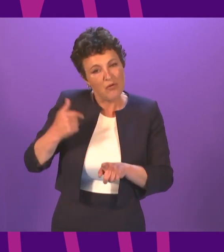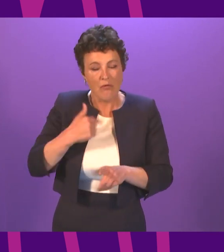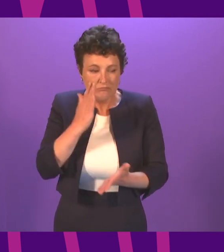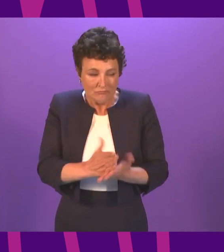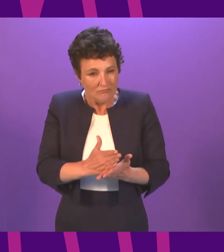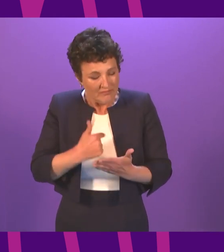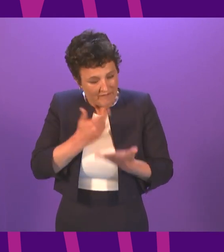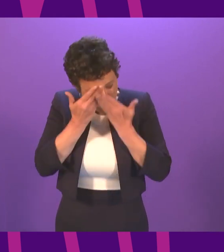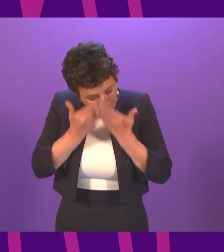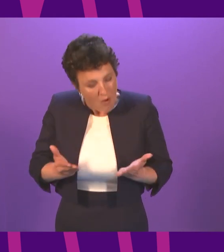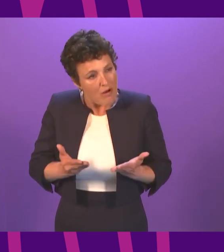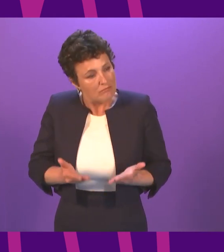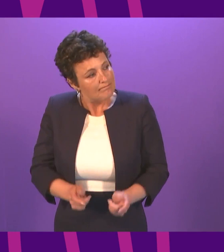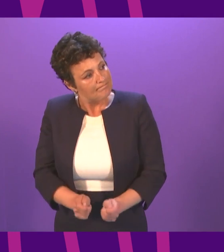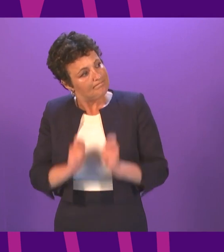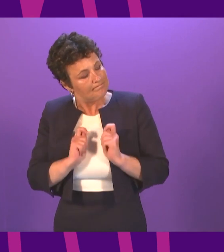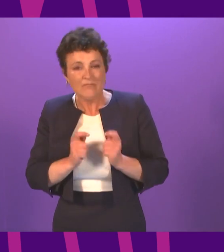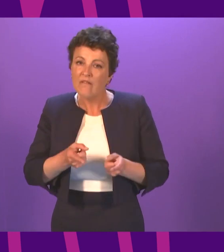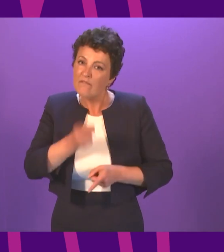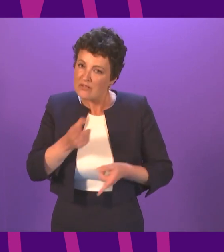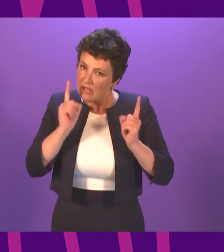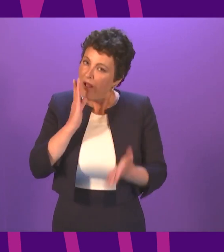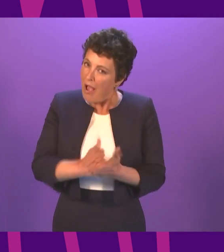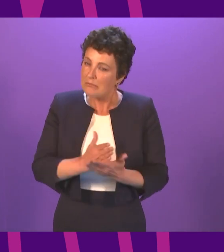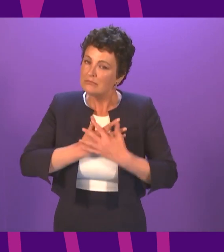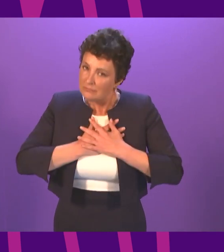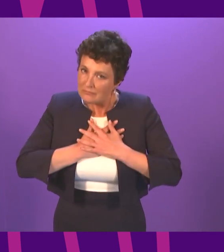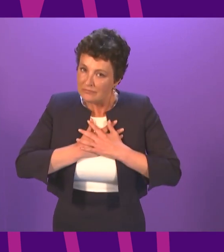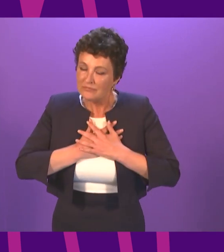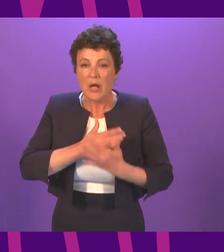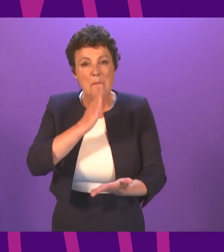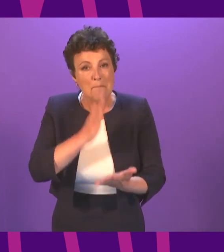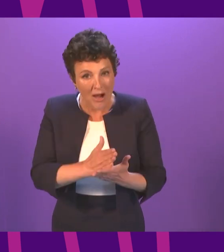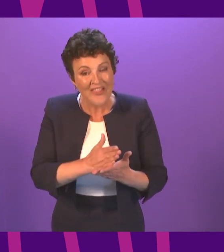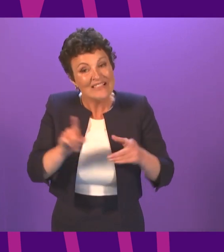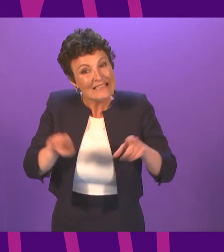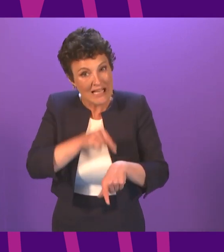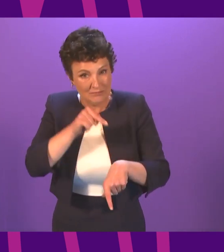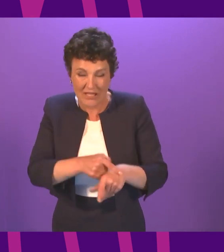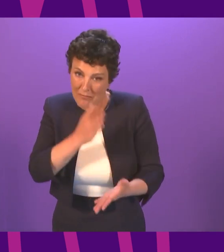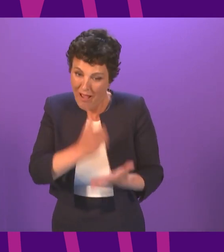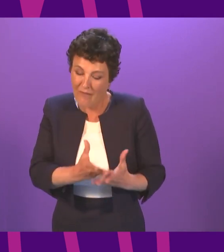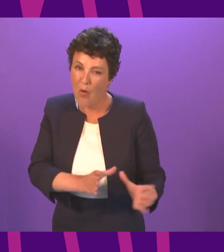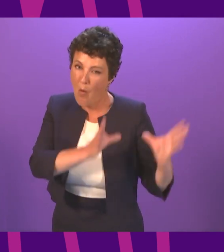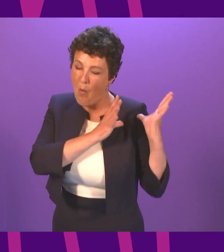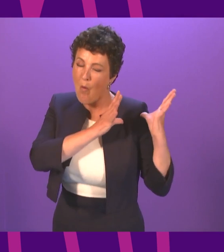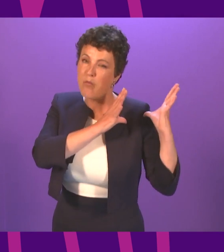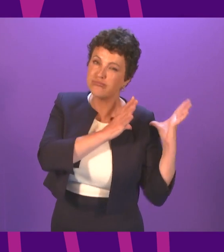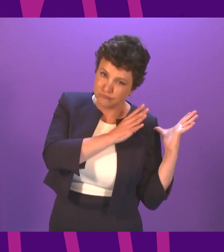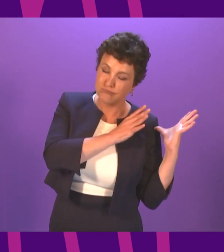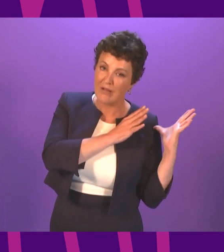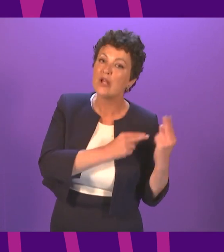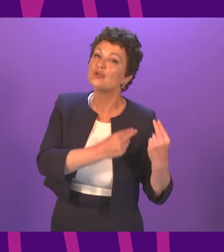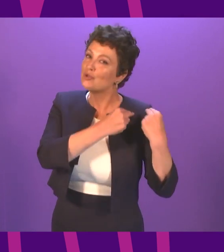is indeed a privilege. But in truth, it is the heavy sense of responsibility and duty,